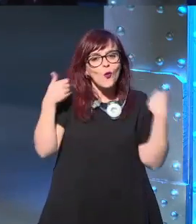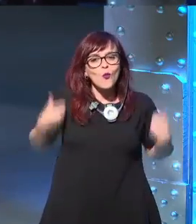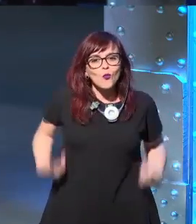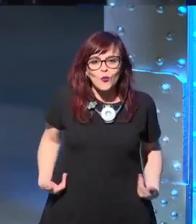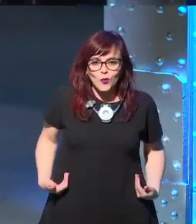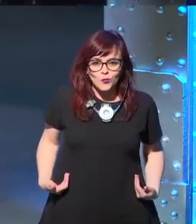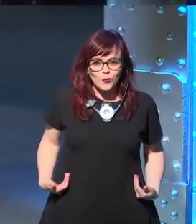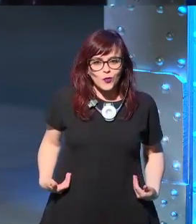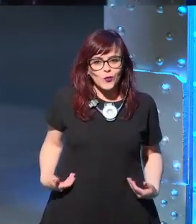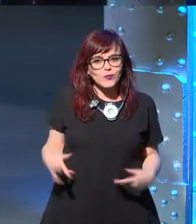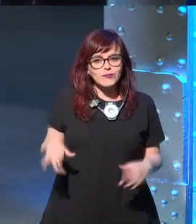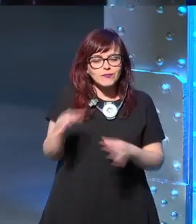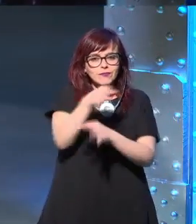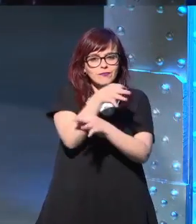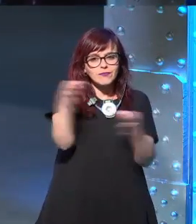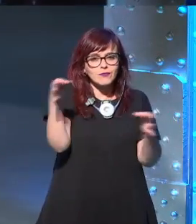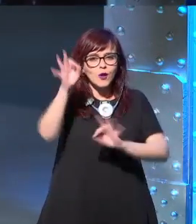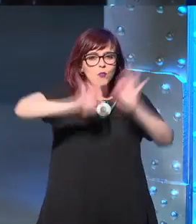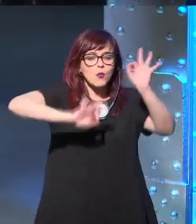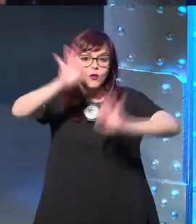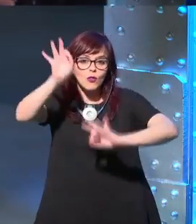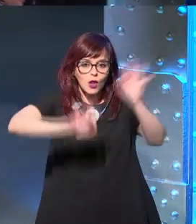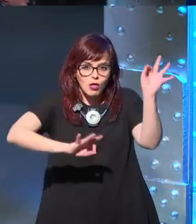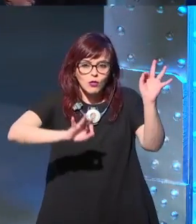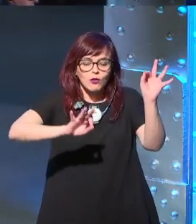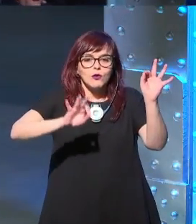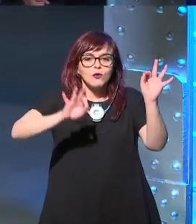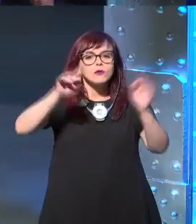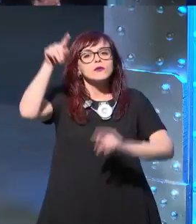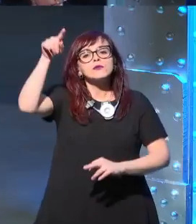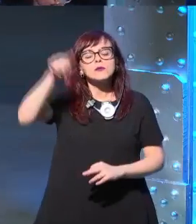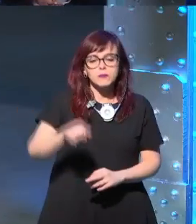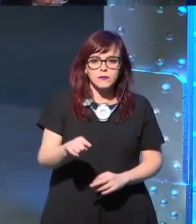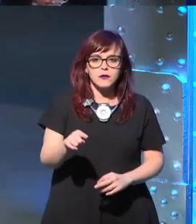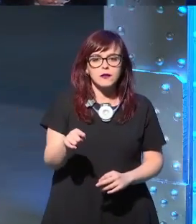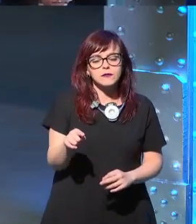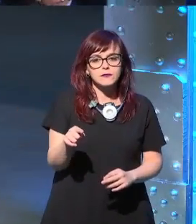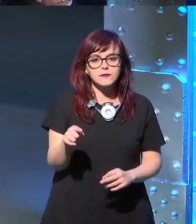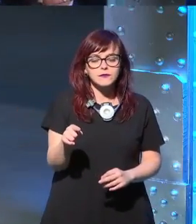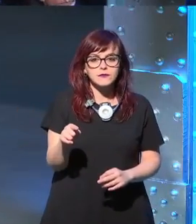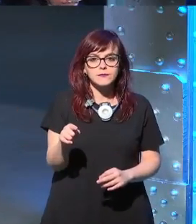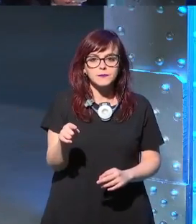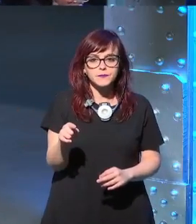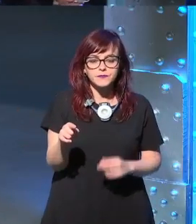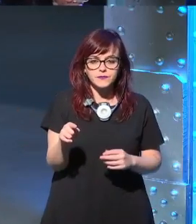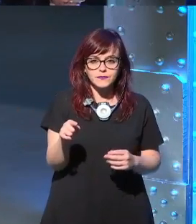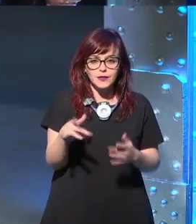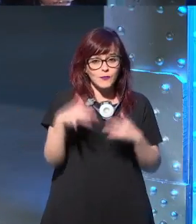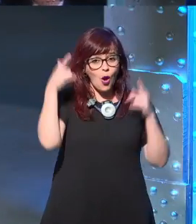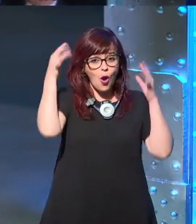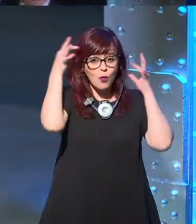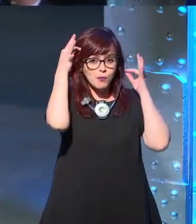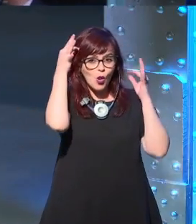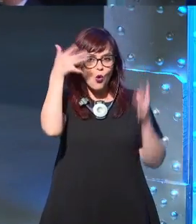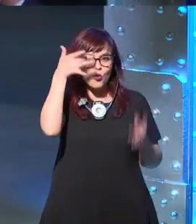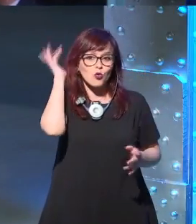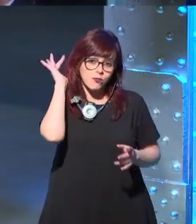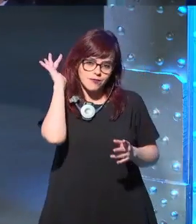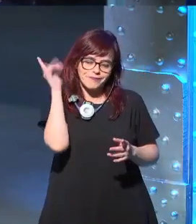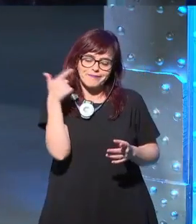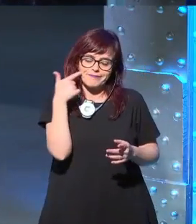of course, the long, flowing, curly locks of blonde, or maybe dyed blonde hair at this